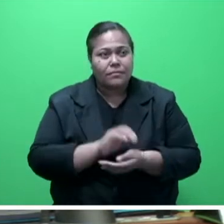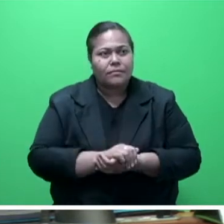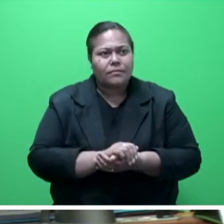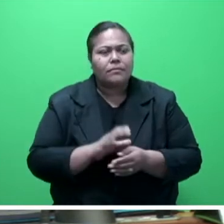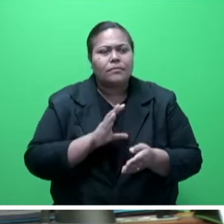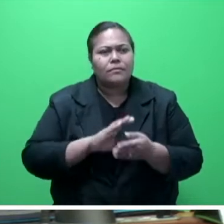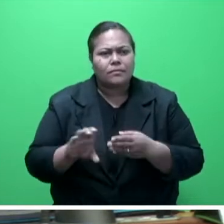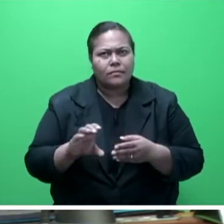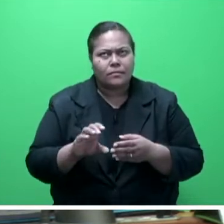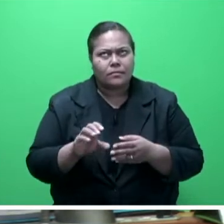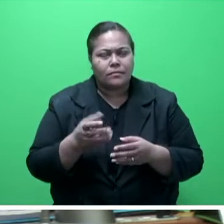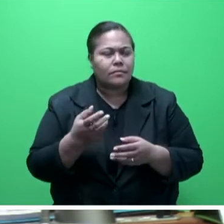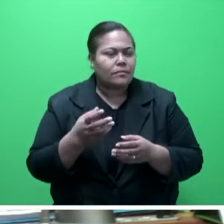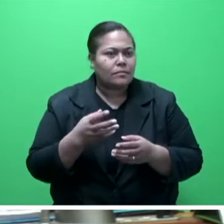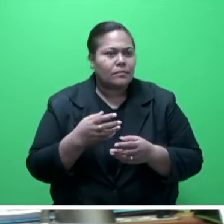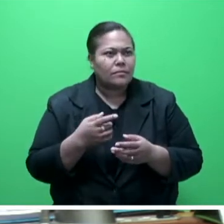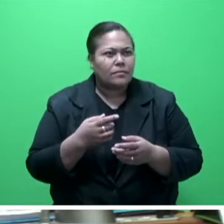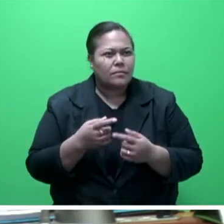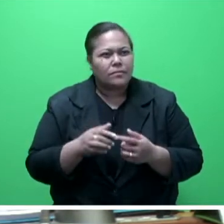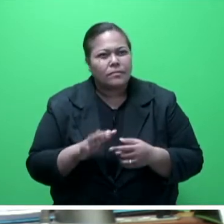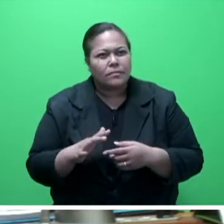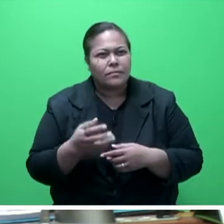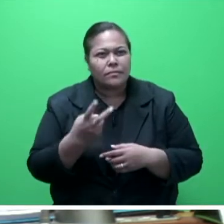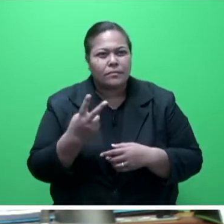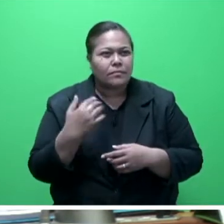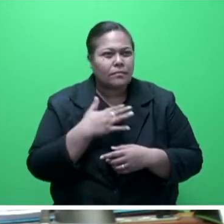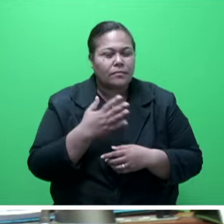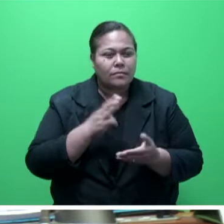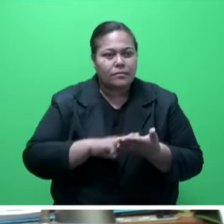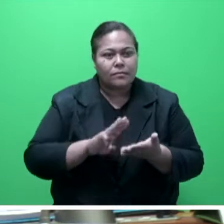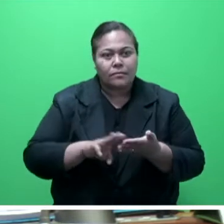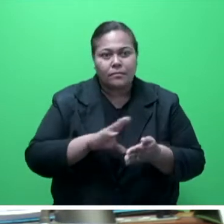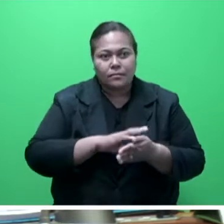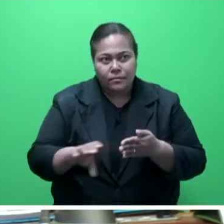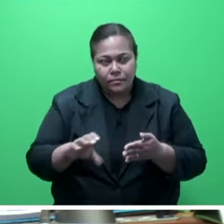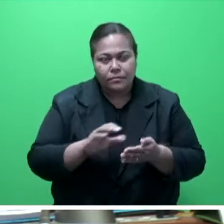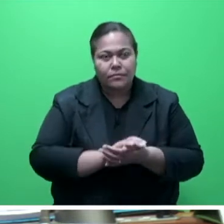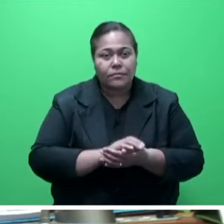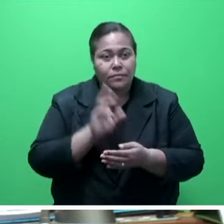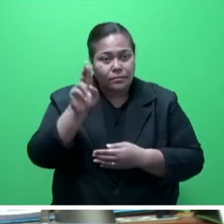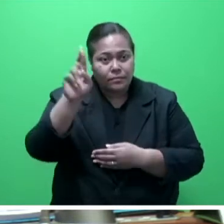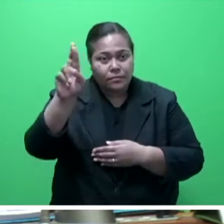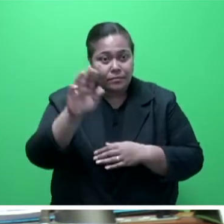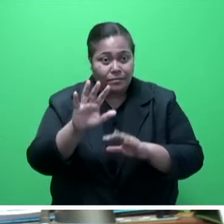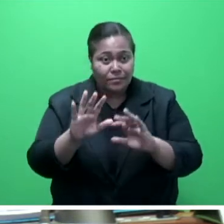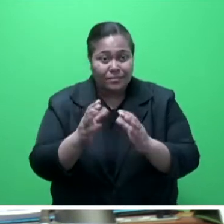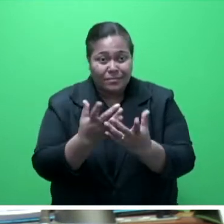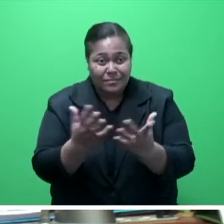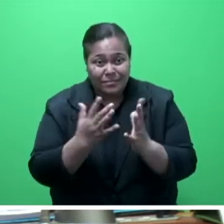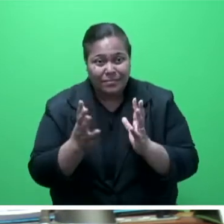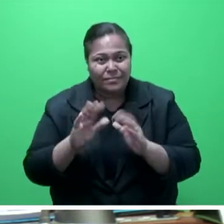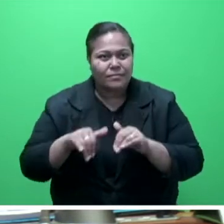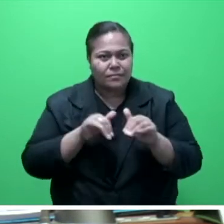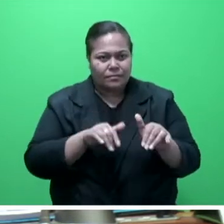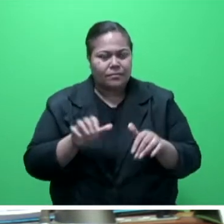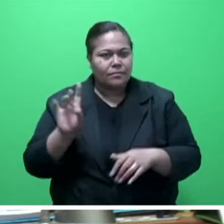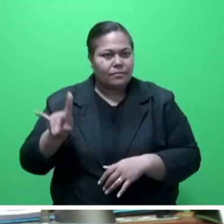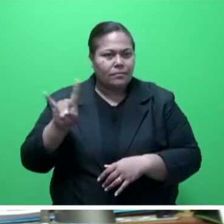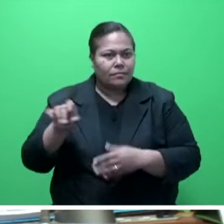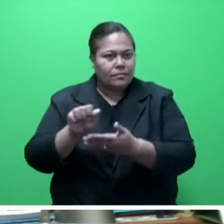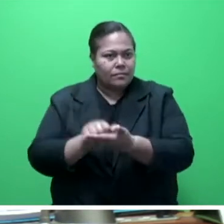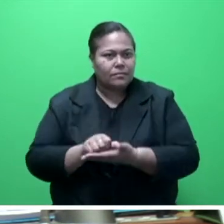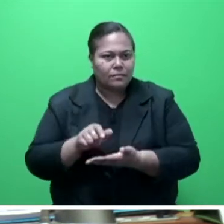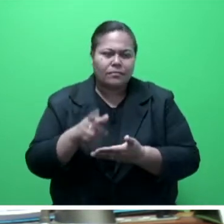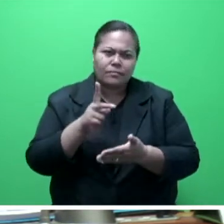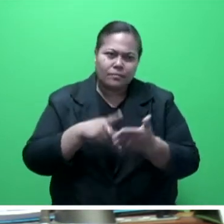million. Over 60% of the rural population participates in livestock sector, either